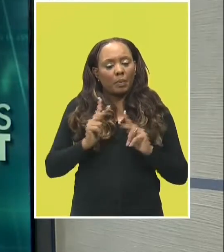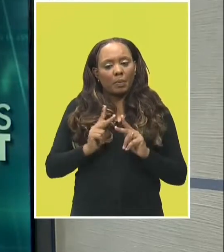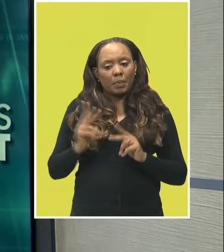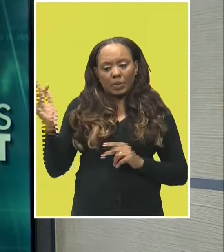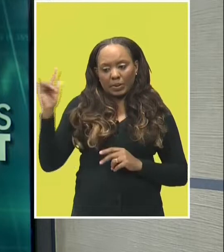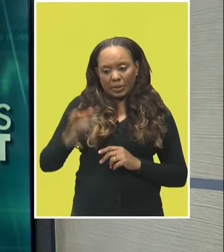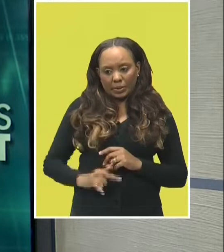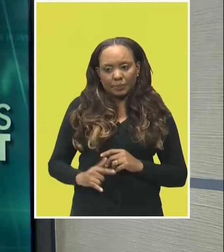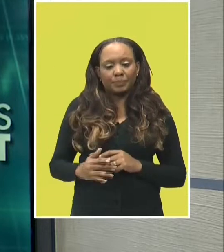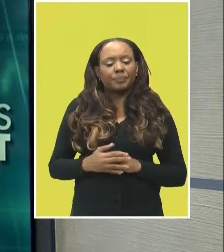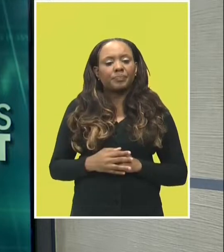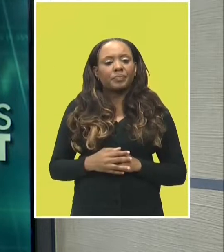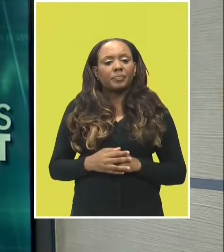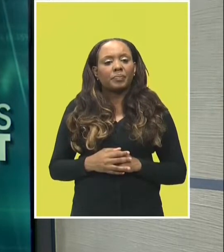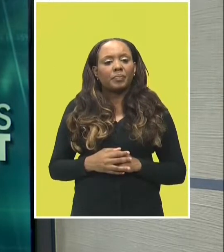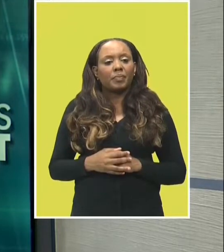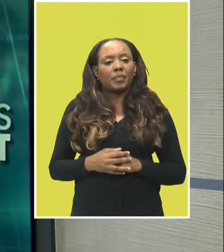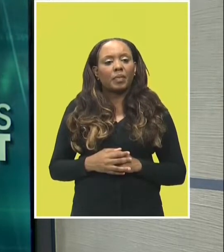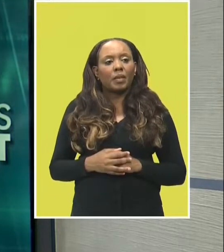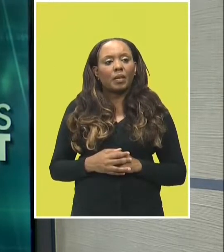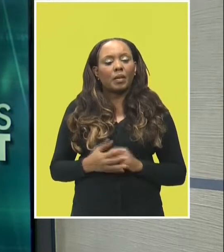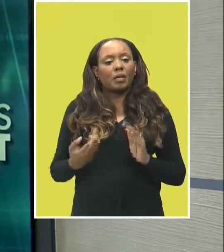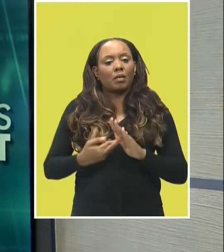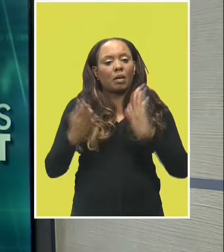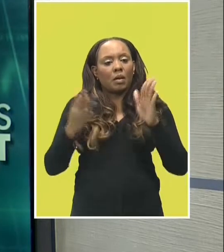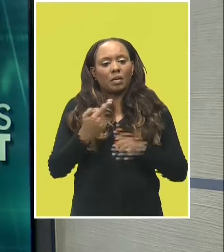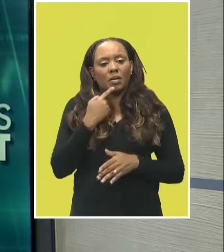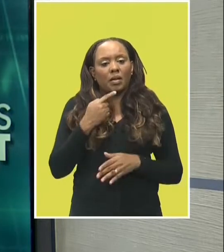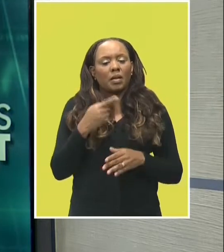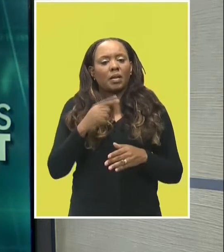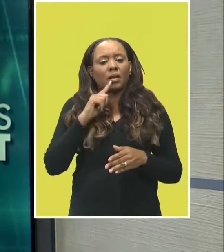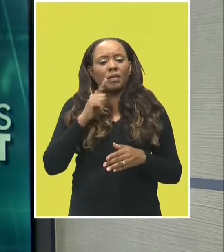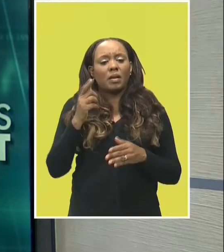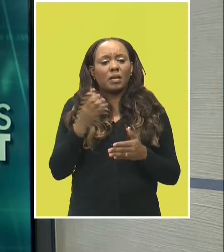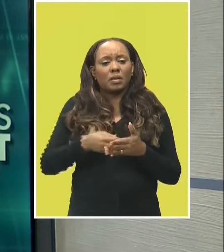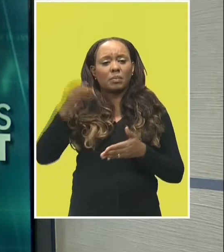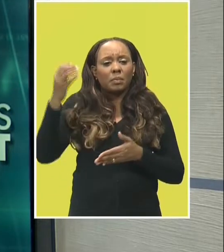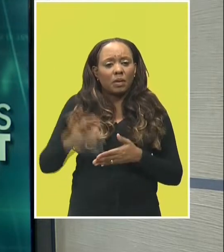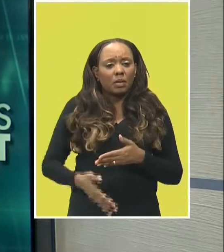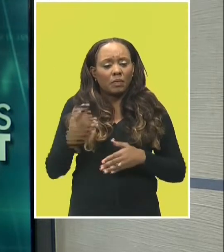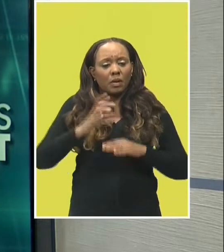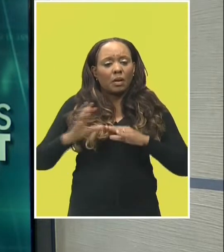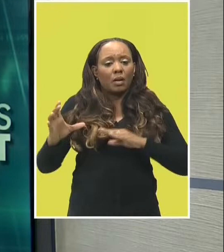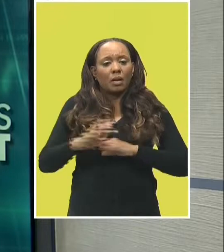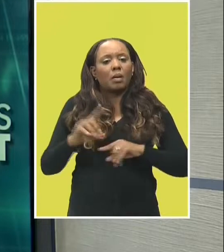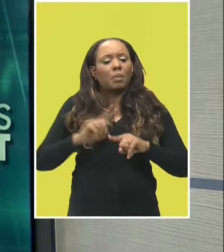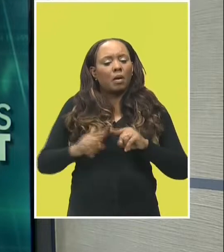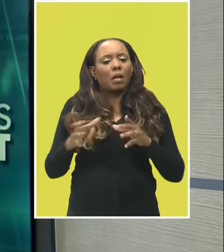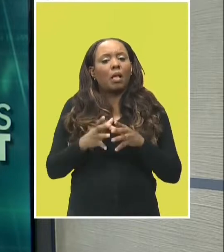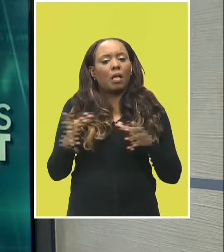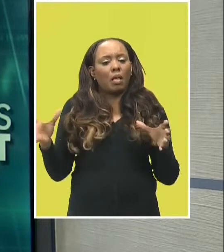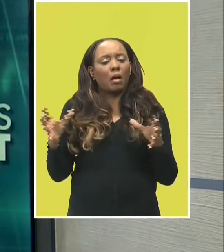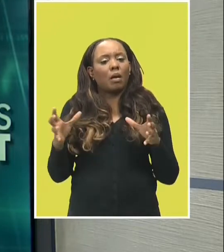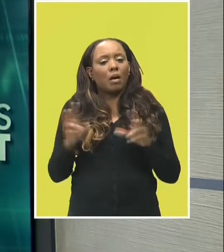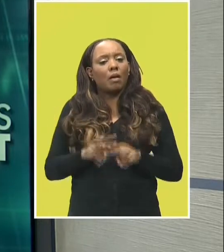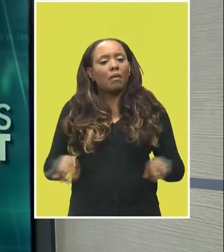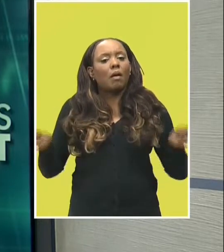and events, Christopher Gustav, says while it's costly to travel in the region, the deals offered will provide value for money.